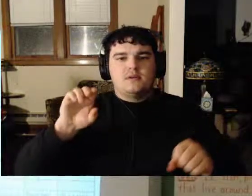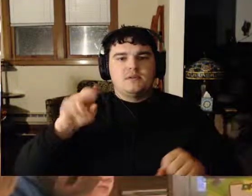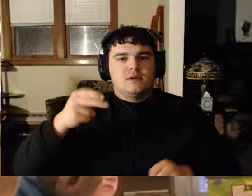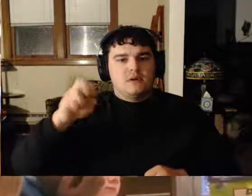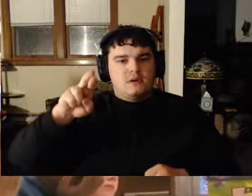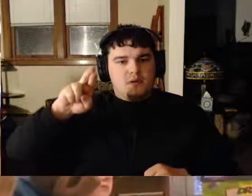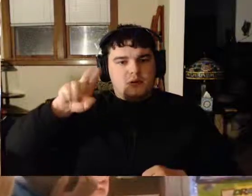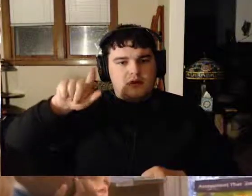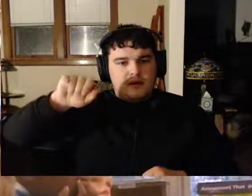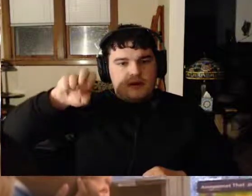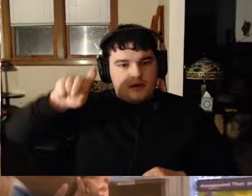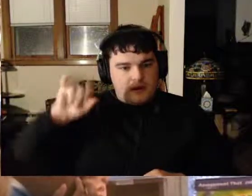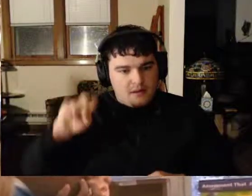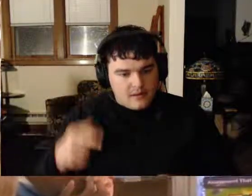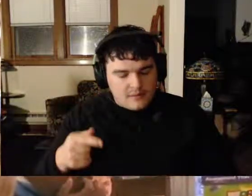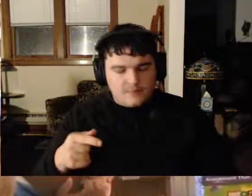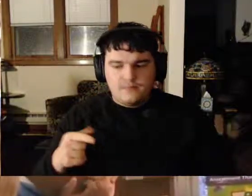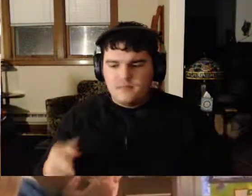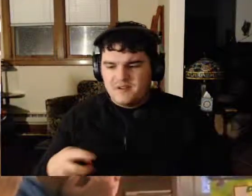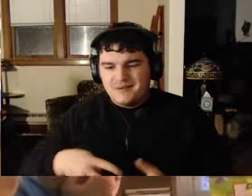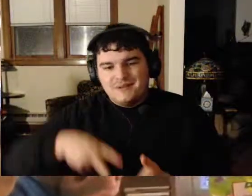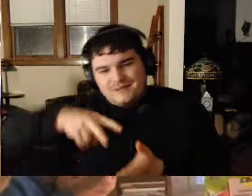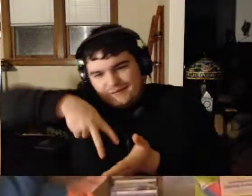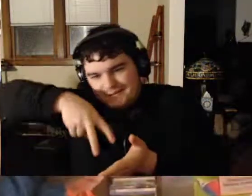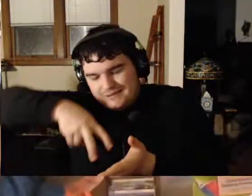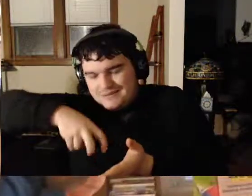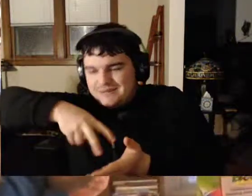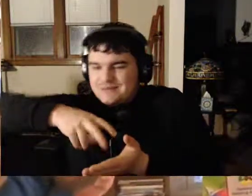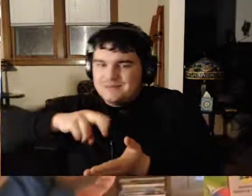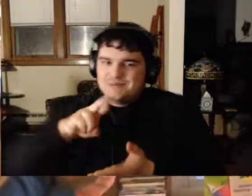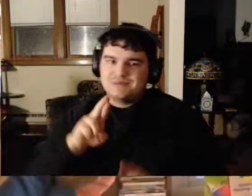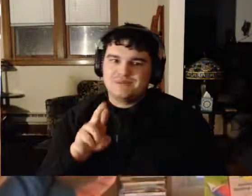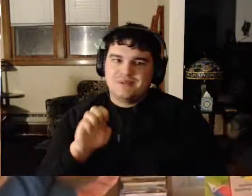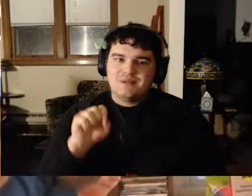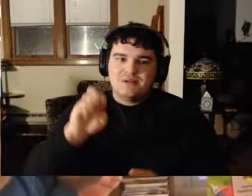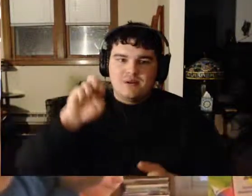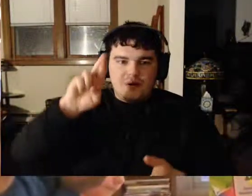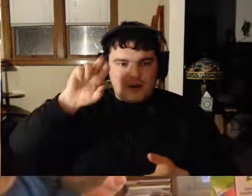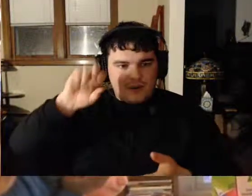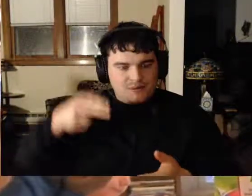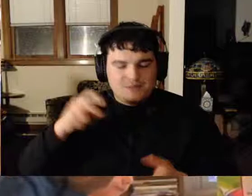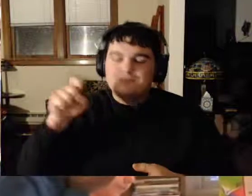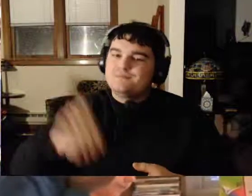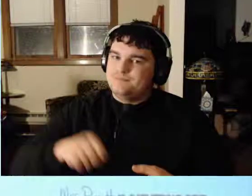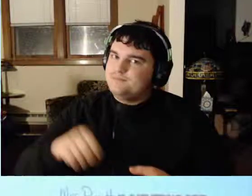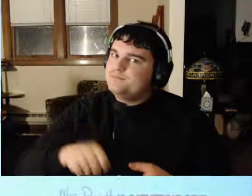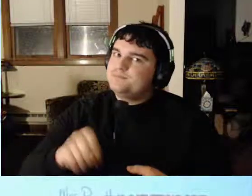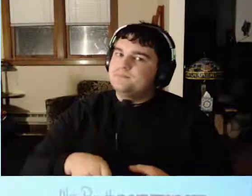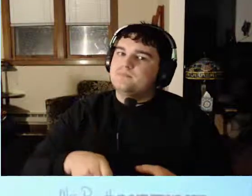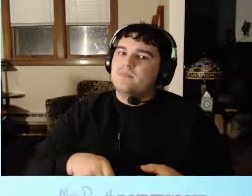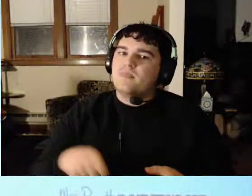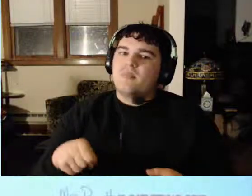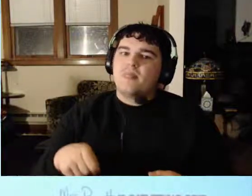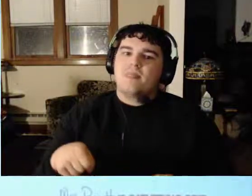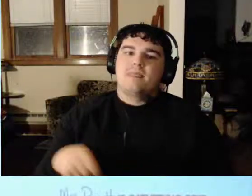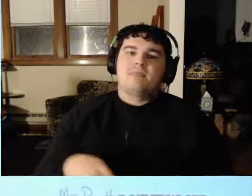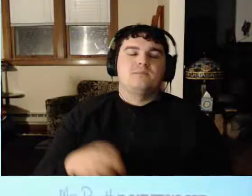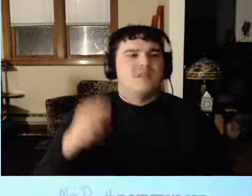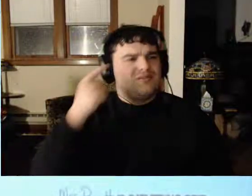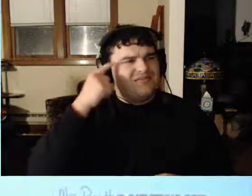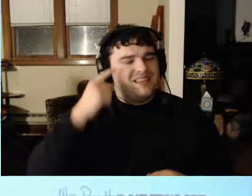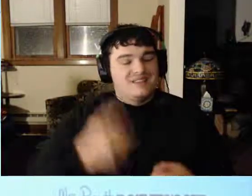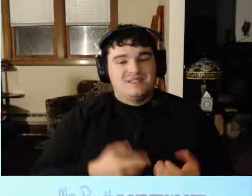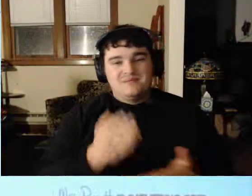cheerleading, she's going to have to do some research. But I bet you she can fill out part of her purpose